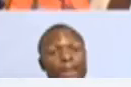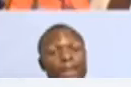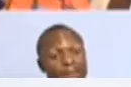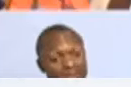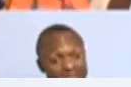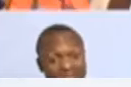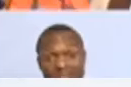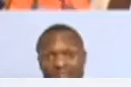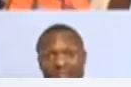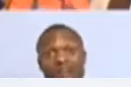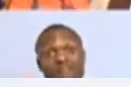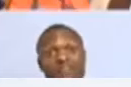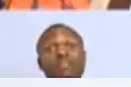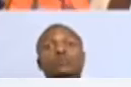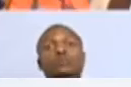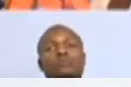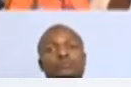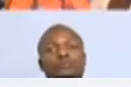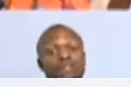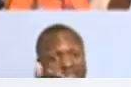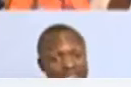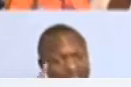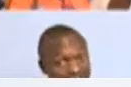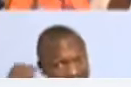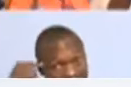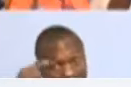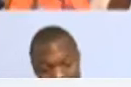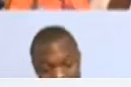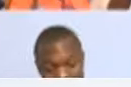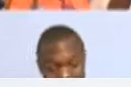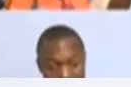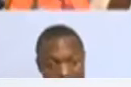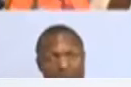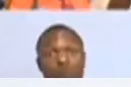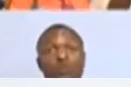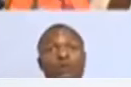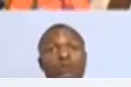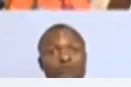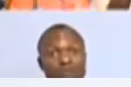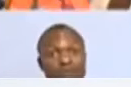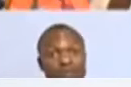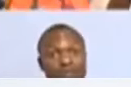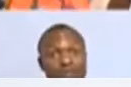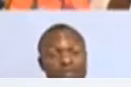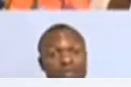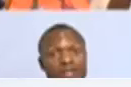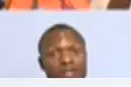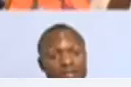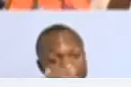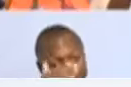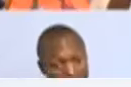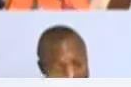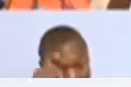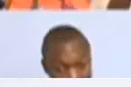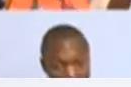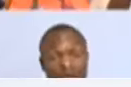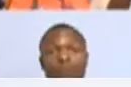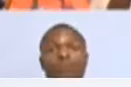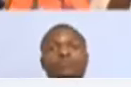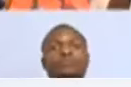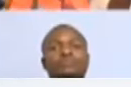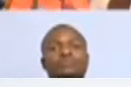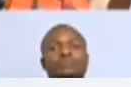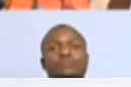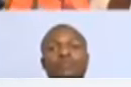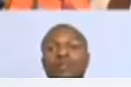time-consuming work, this government is committed to facilitate a least cost, efficient, and